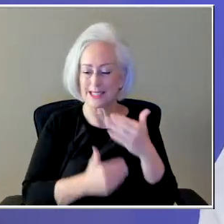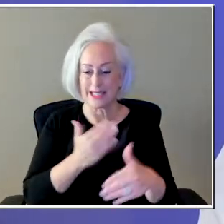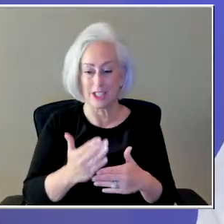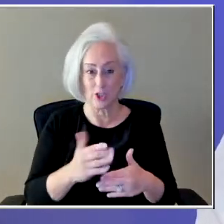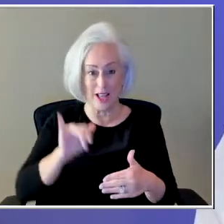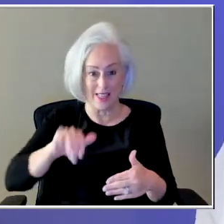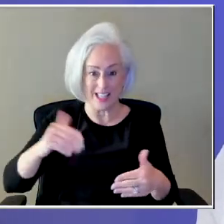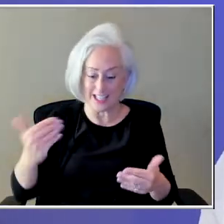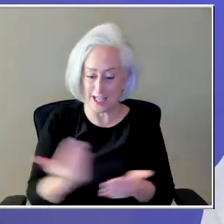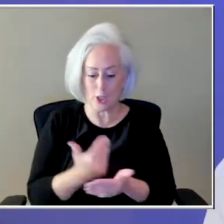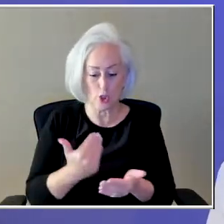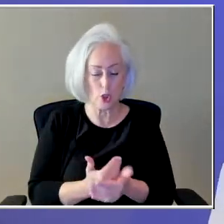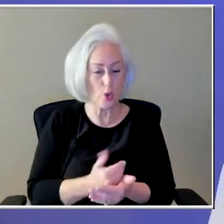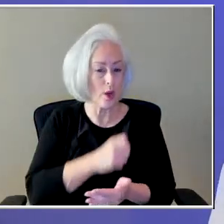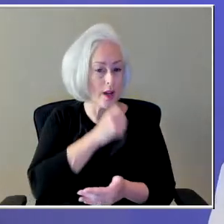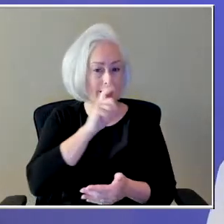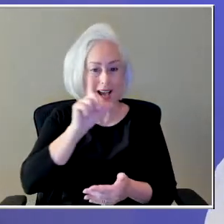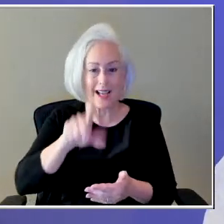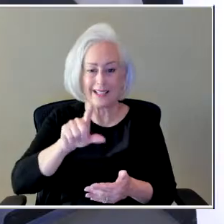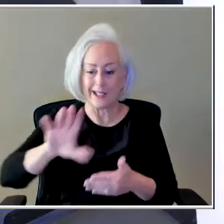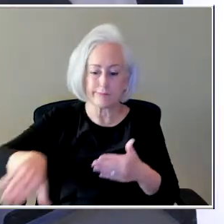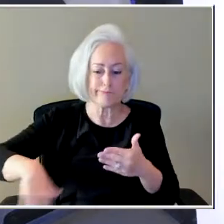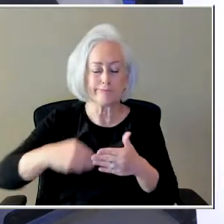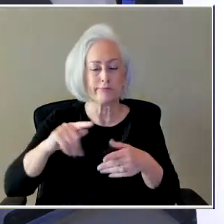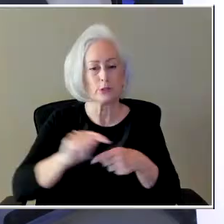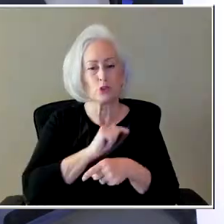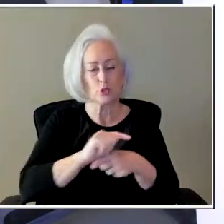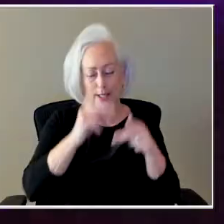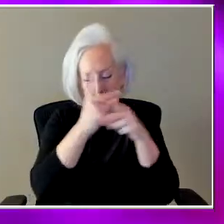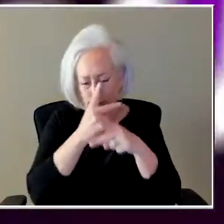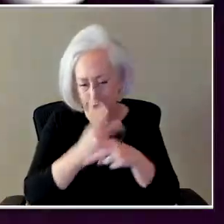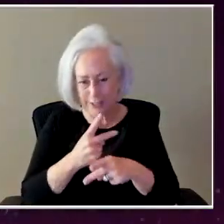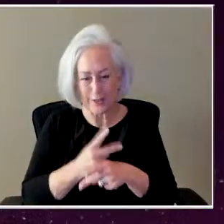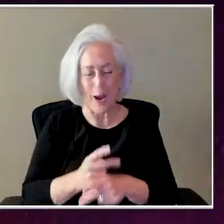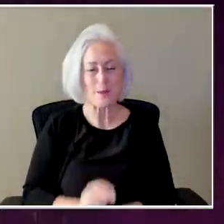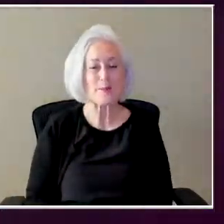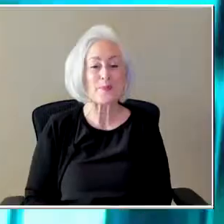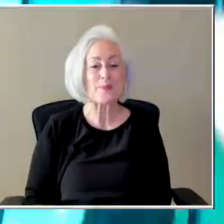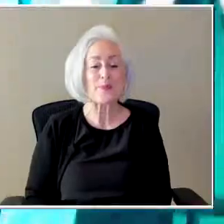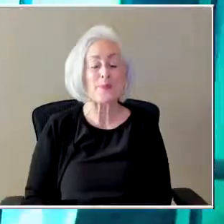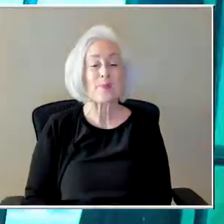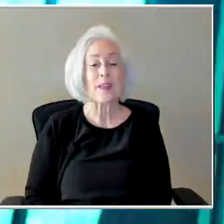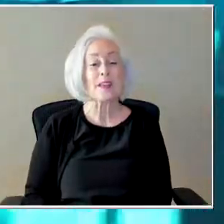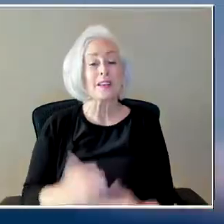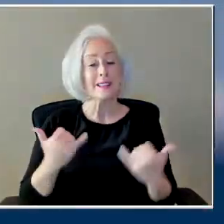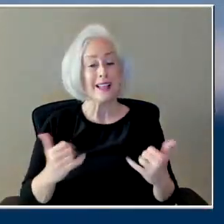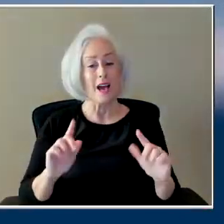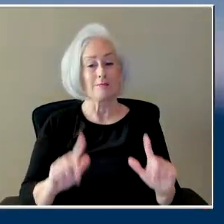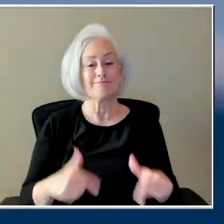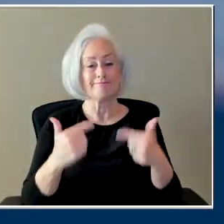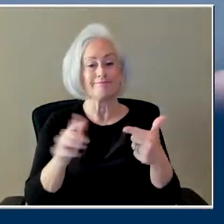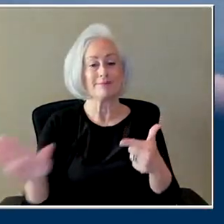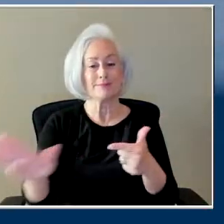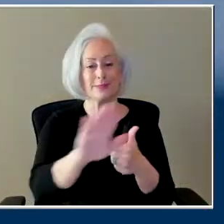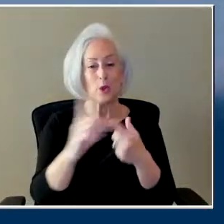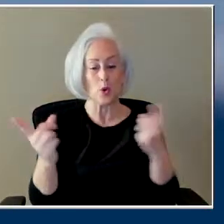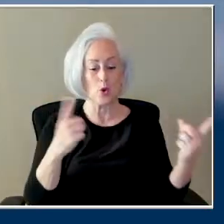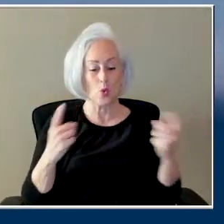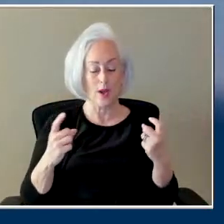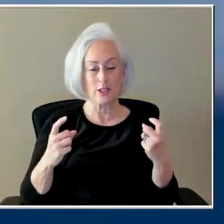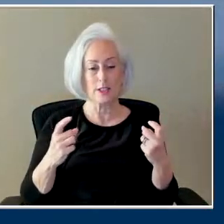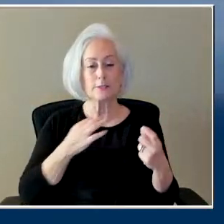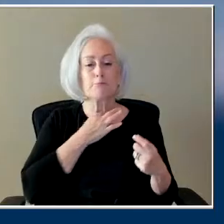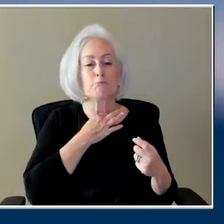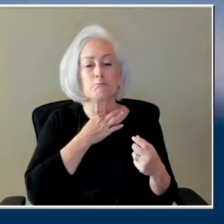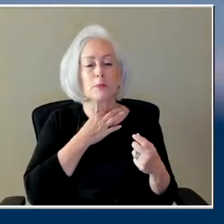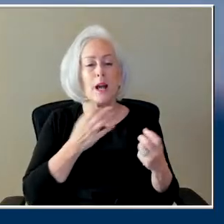these things out anymore. Well, let's get to some questions from our viewers. And on the note of what you were just talking about, Jeremy had a question. What does it take to get trained on